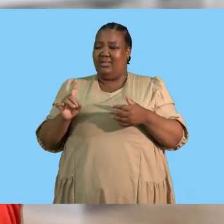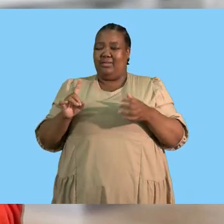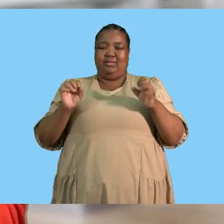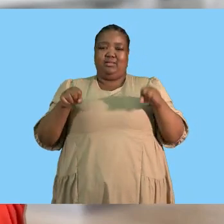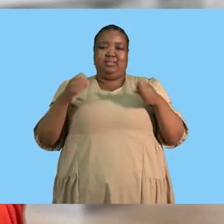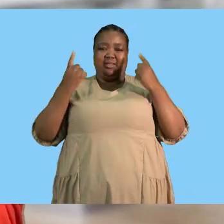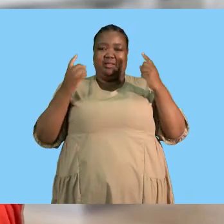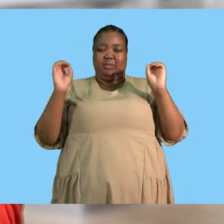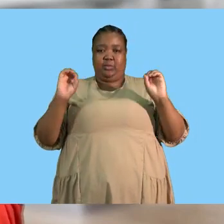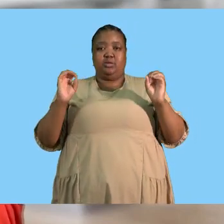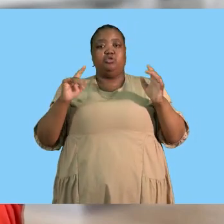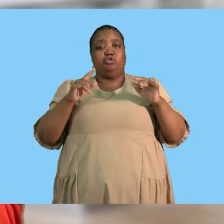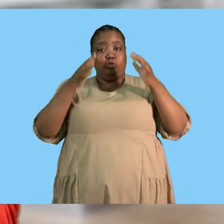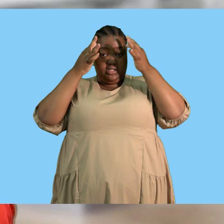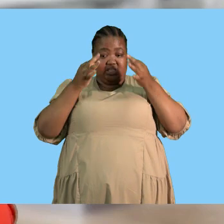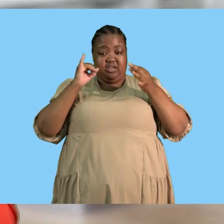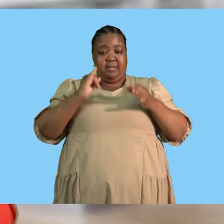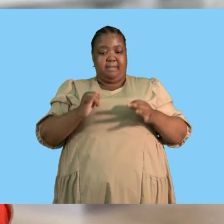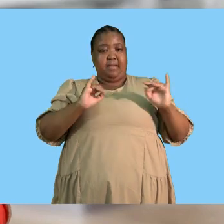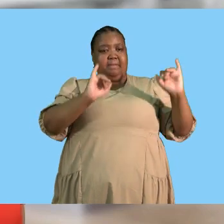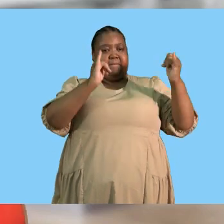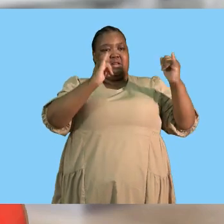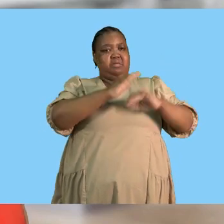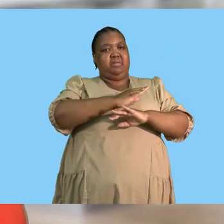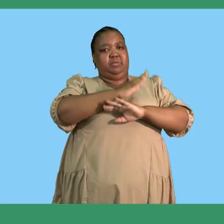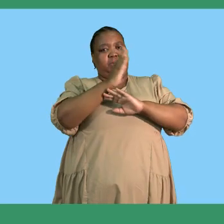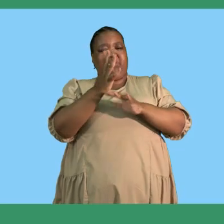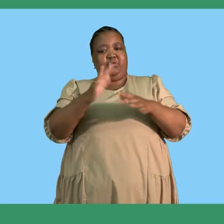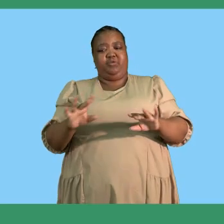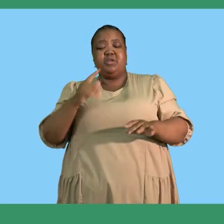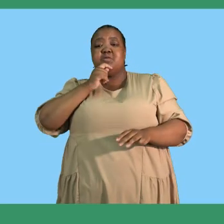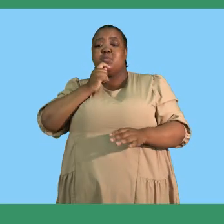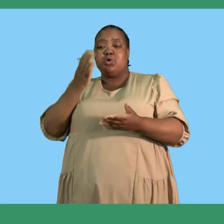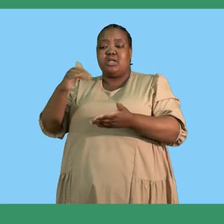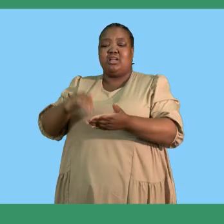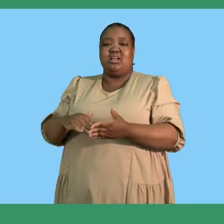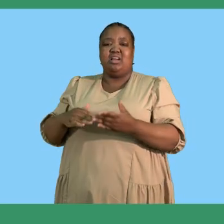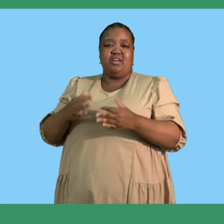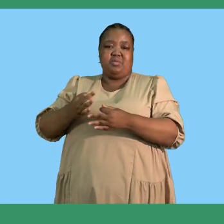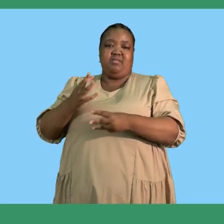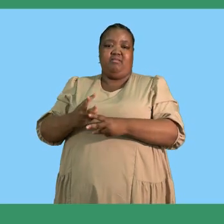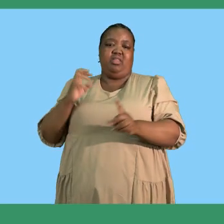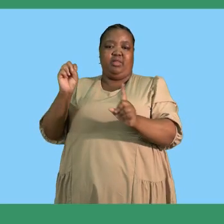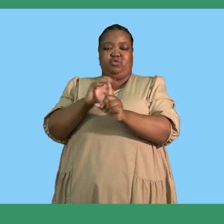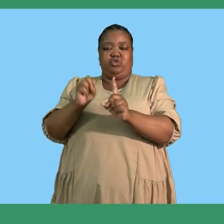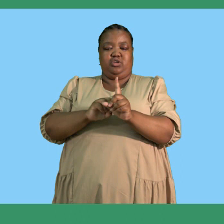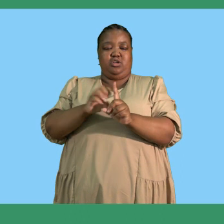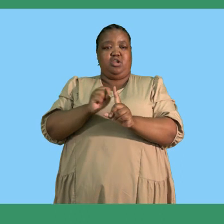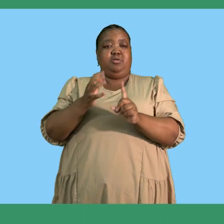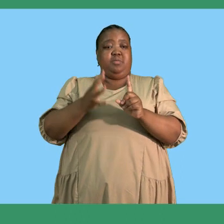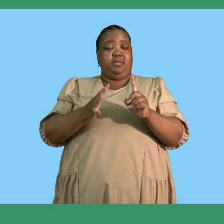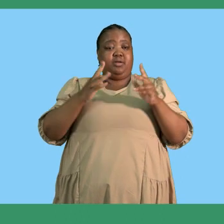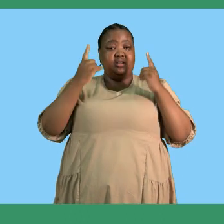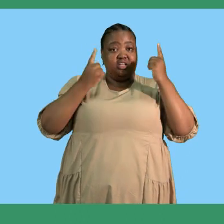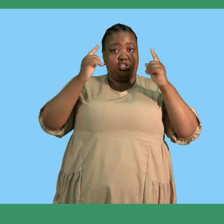morning and your parents shouted at you. But if it was a good decision, it would have been taken without